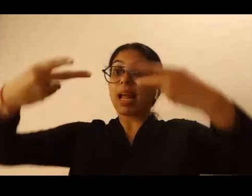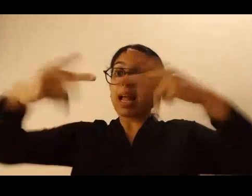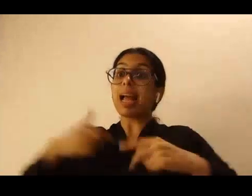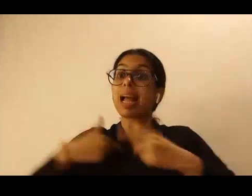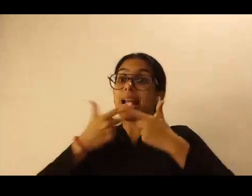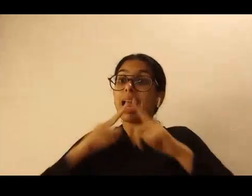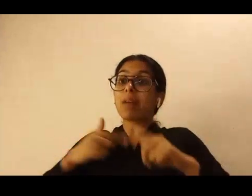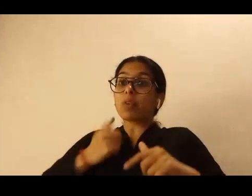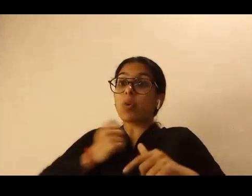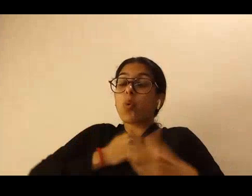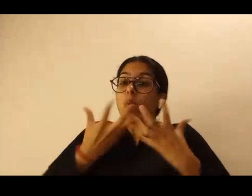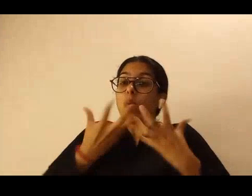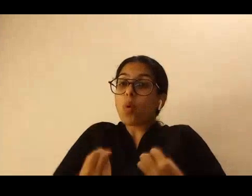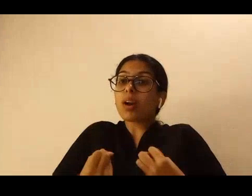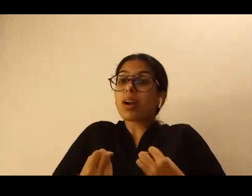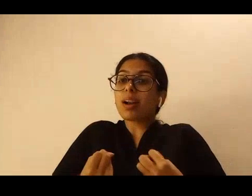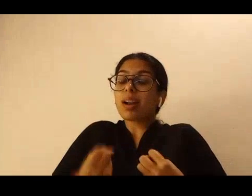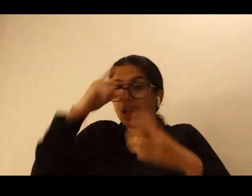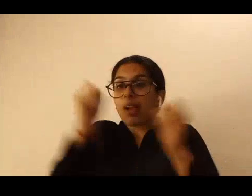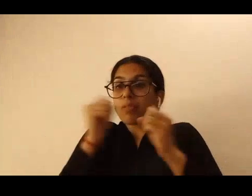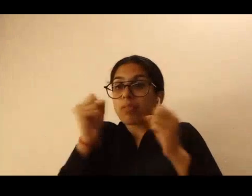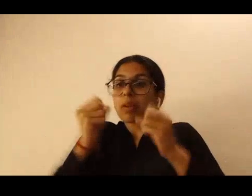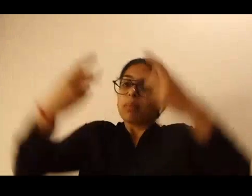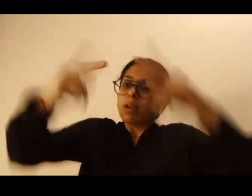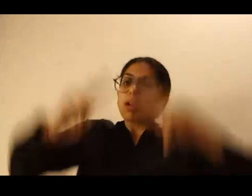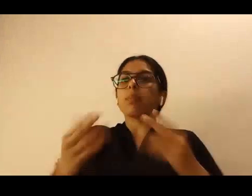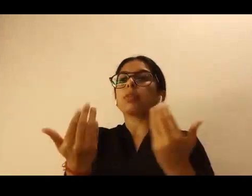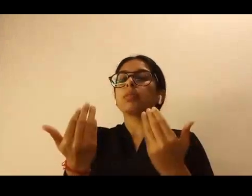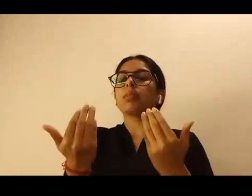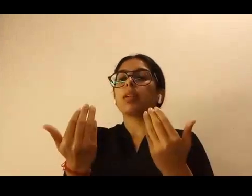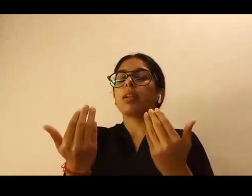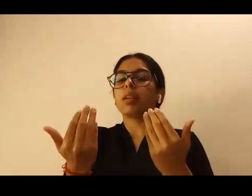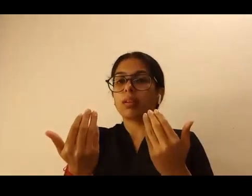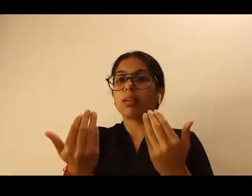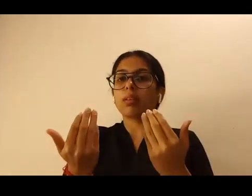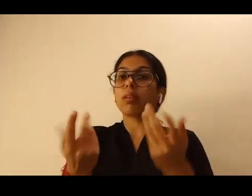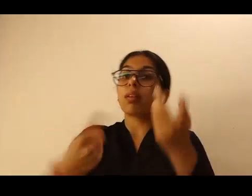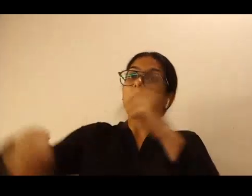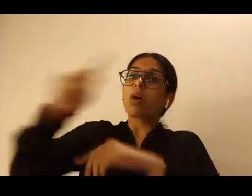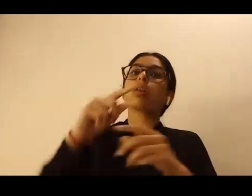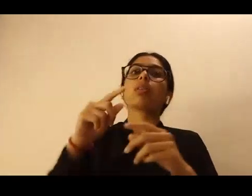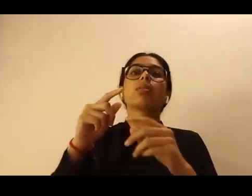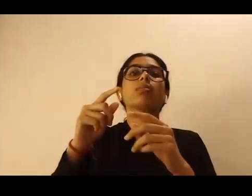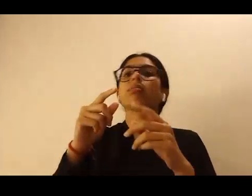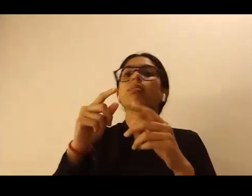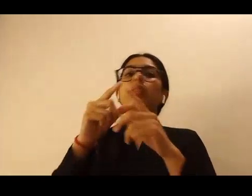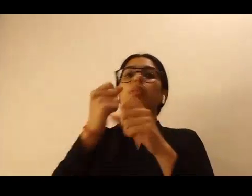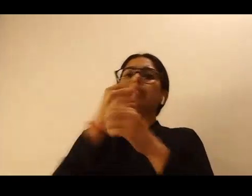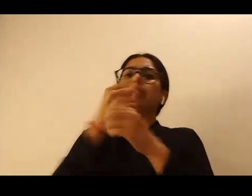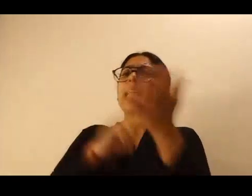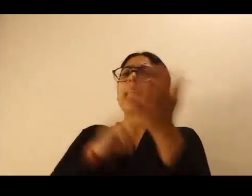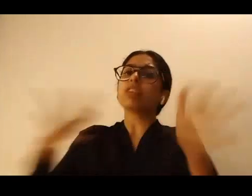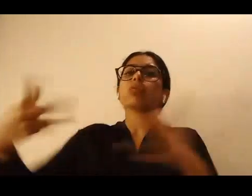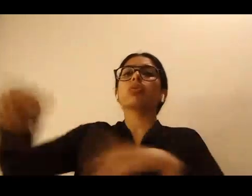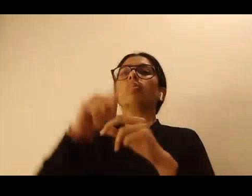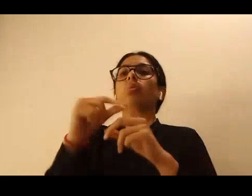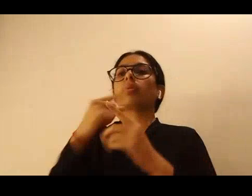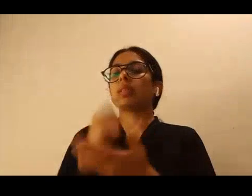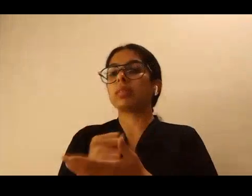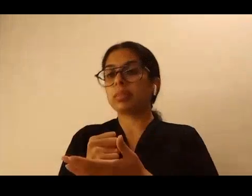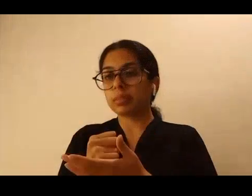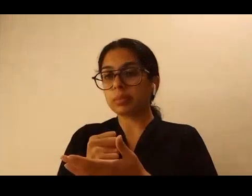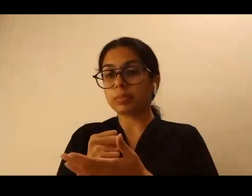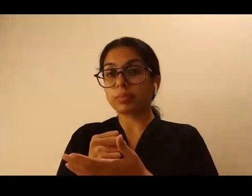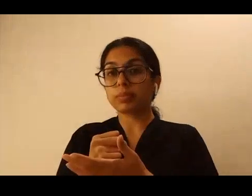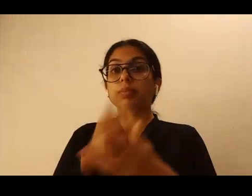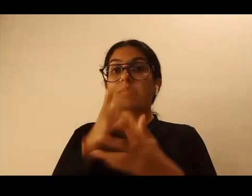people can have that. We need to do it by default. What you're doing in this call itself, having a sign language interpreter,